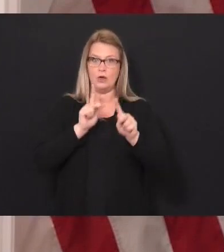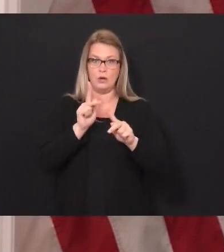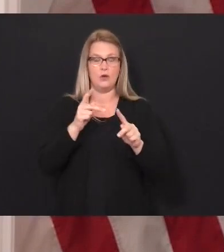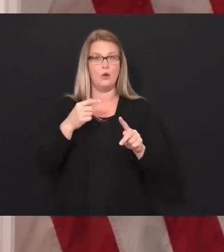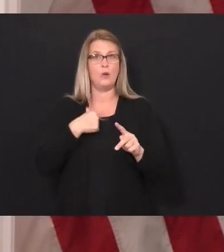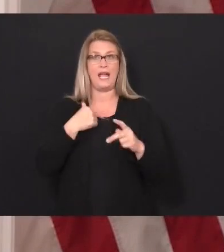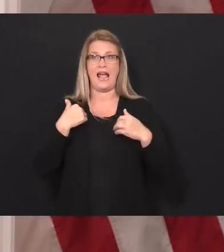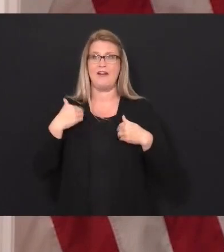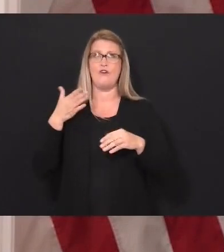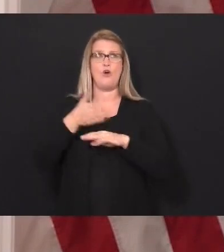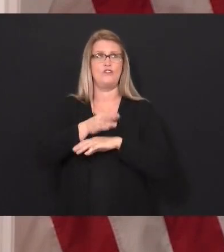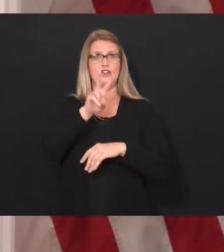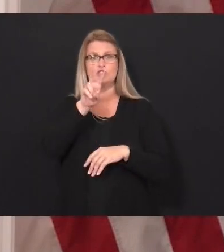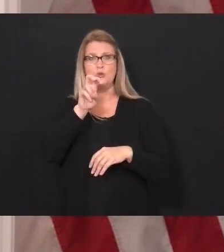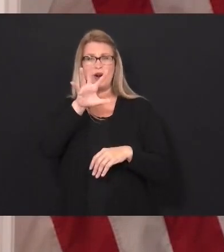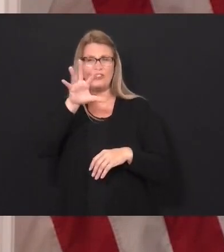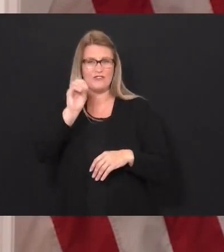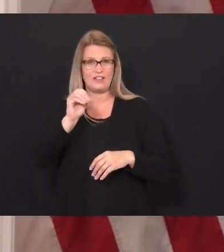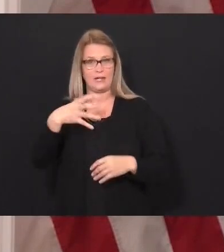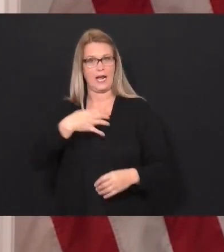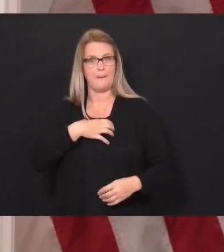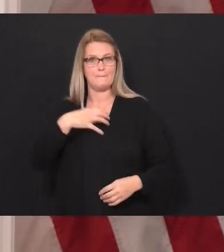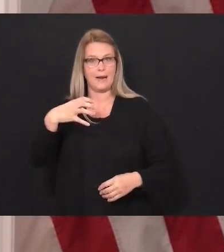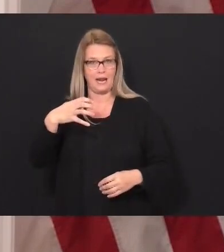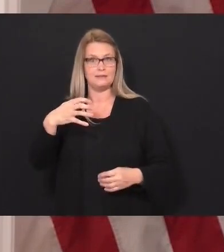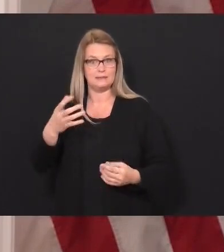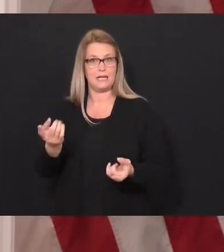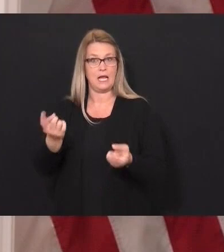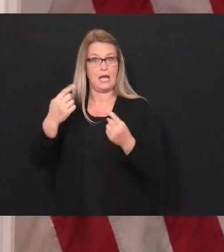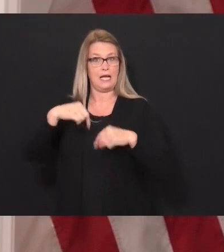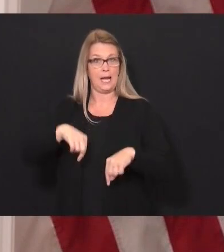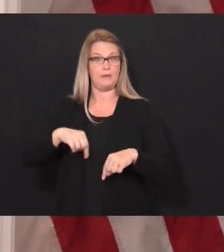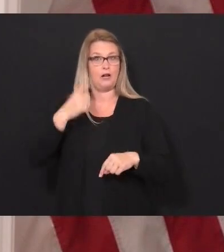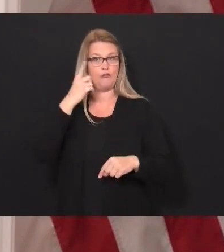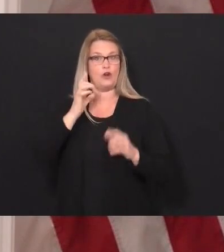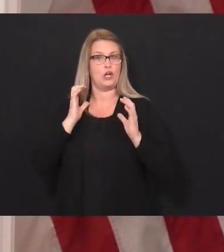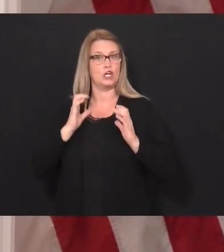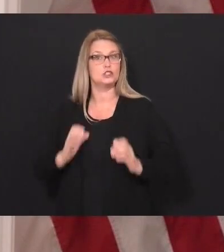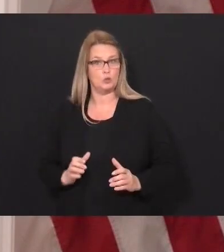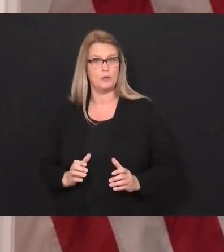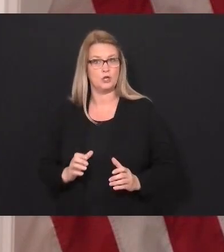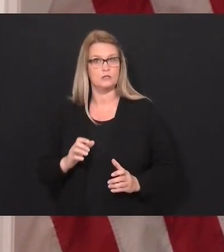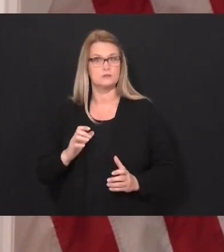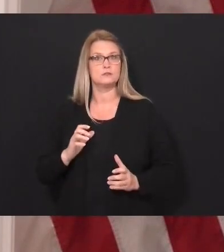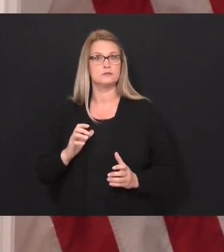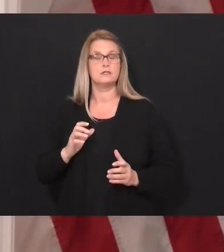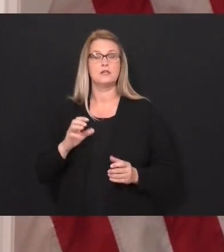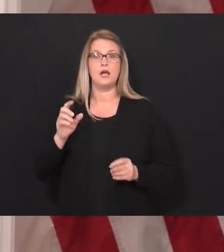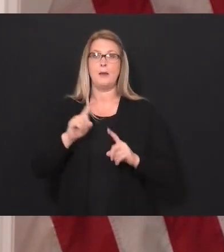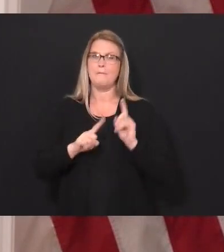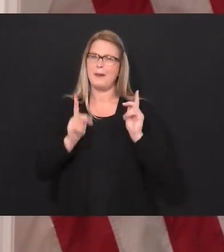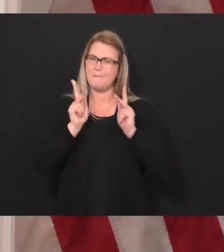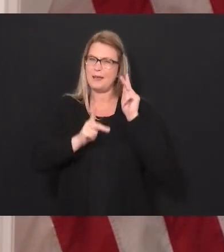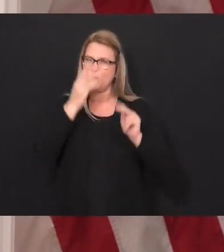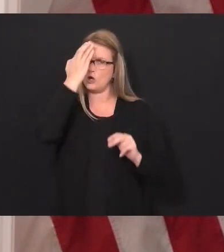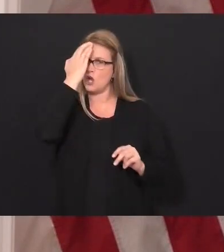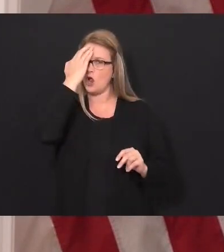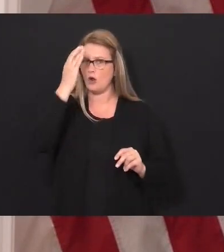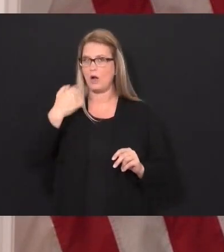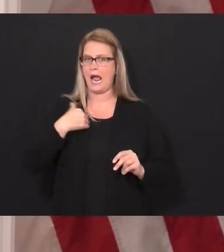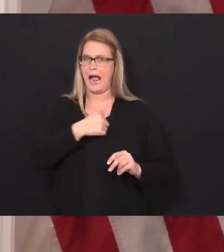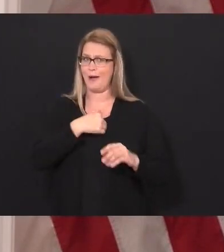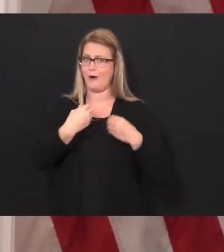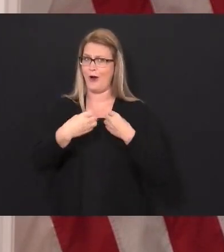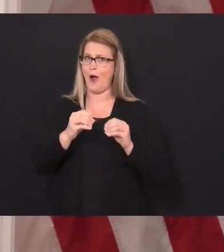over 250 complaints coming into our Consumer Division, but as many people know, our office has some limits